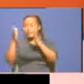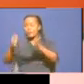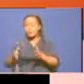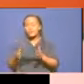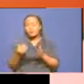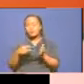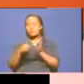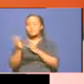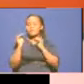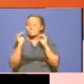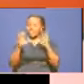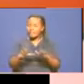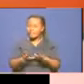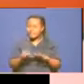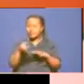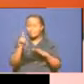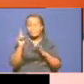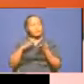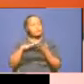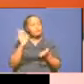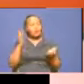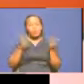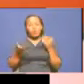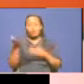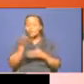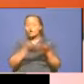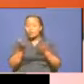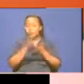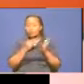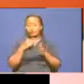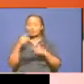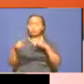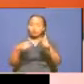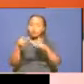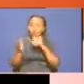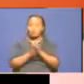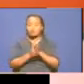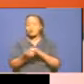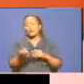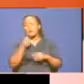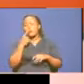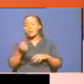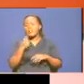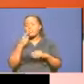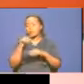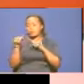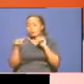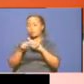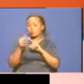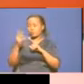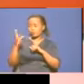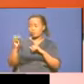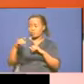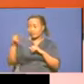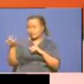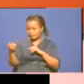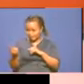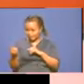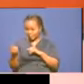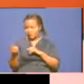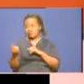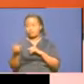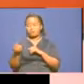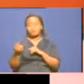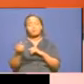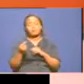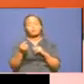it would be more economical to reimburse for the medications, mm-hmm. the 40,000. So you're saving 36,000. Mm-hmm. Now,